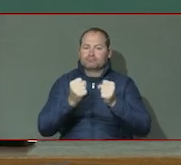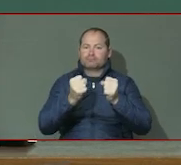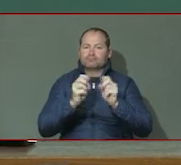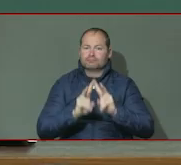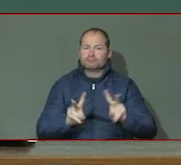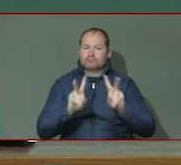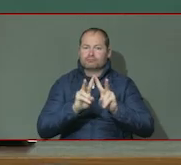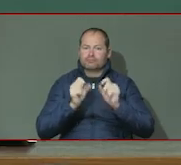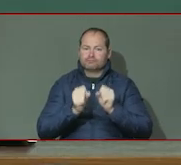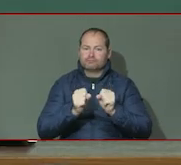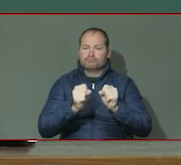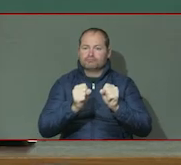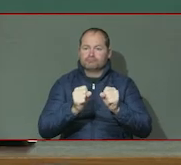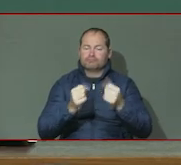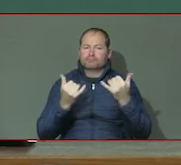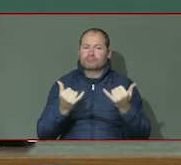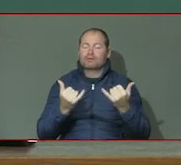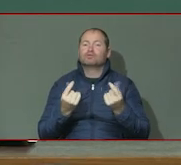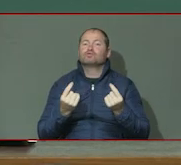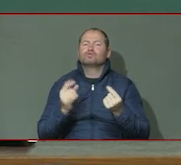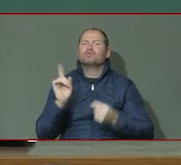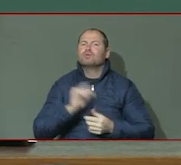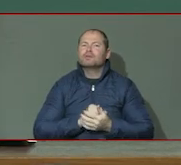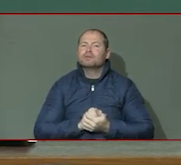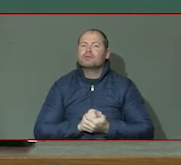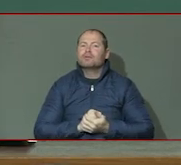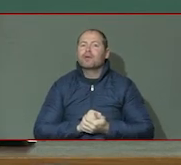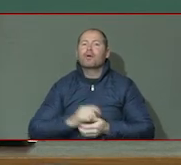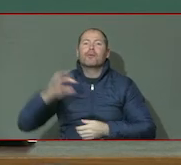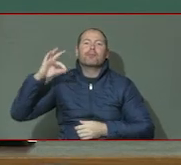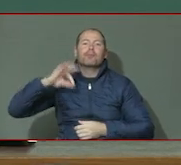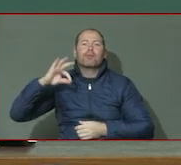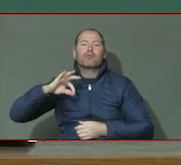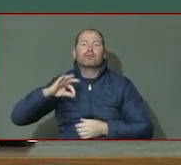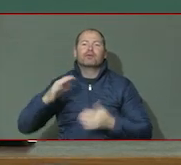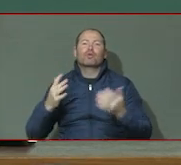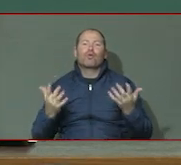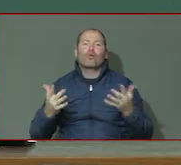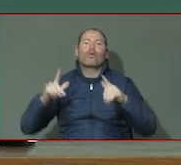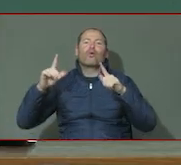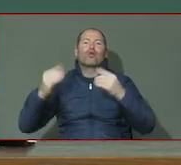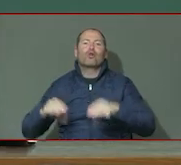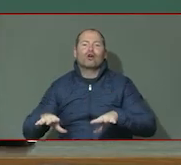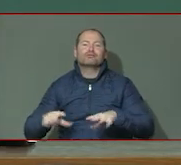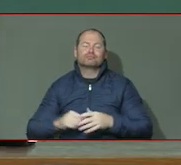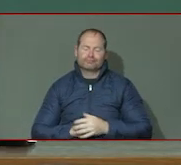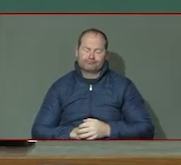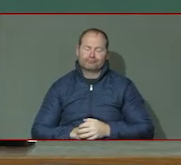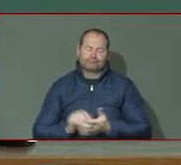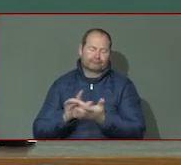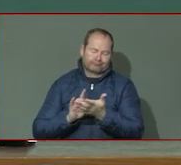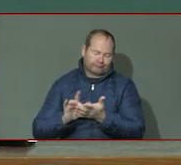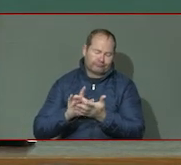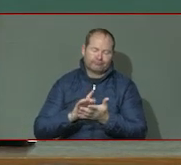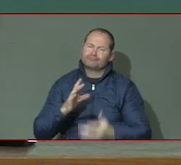they ask you to calculate the profit or the loss, you always do. When we did asset disposal, we said we always